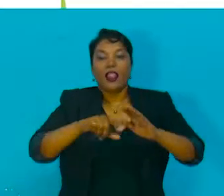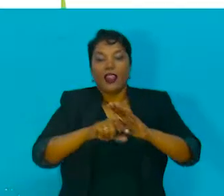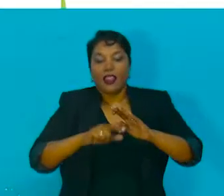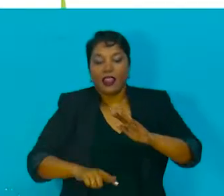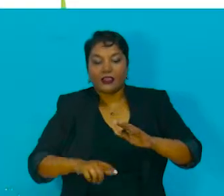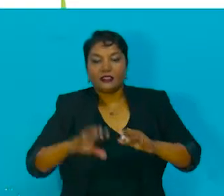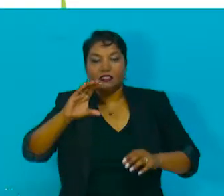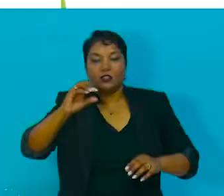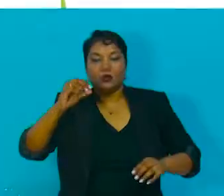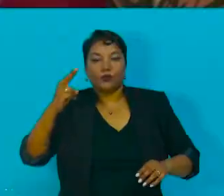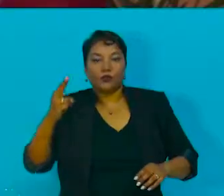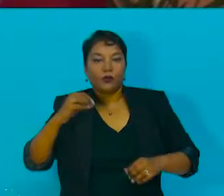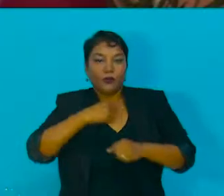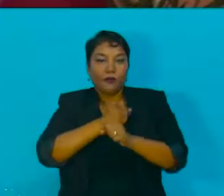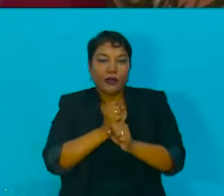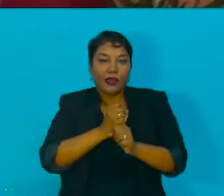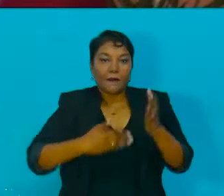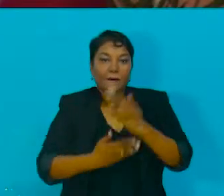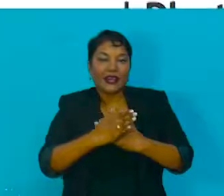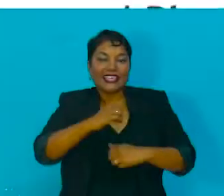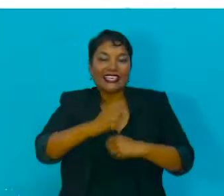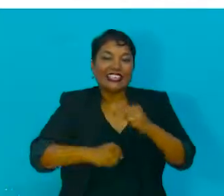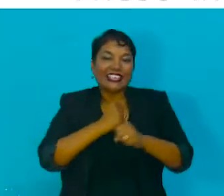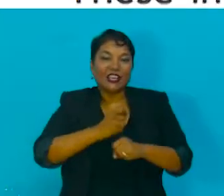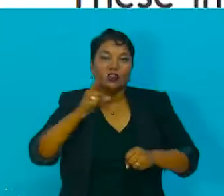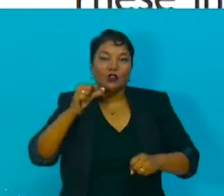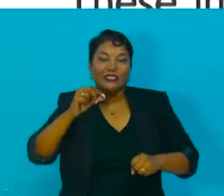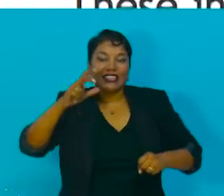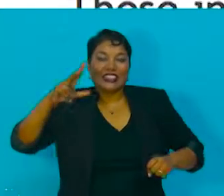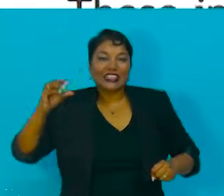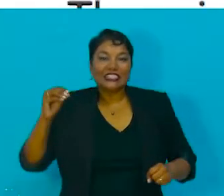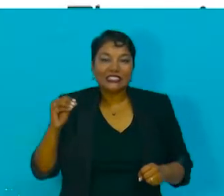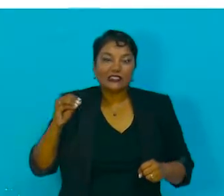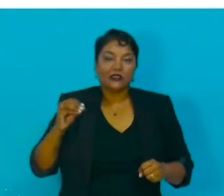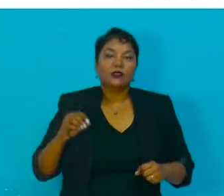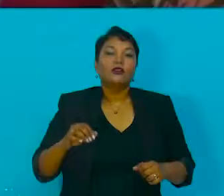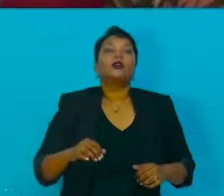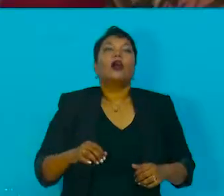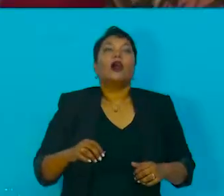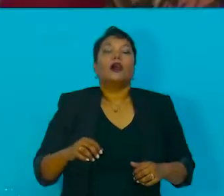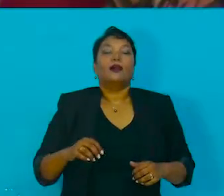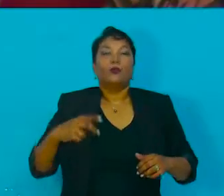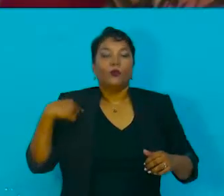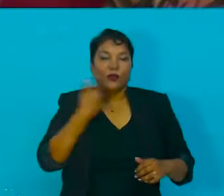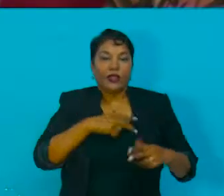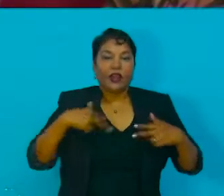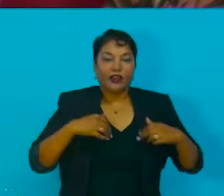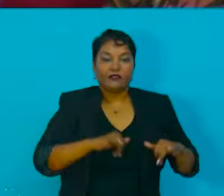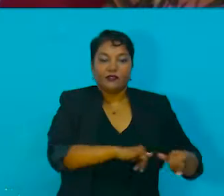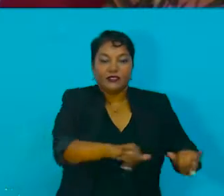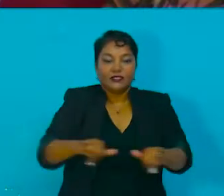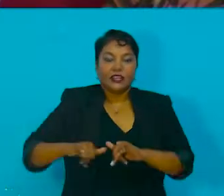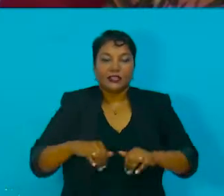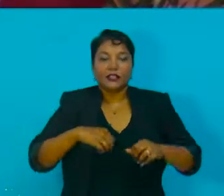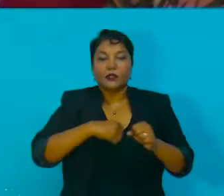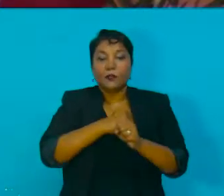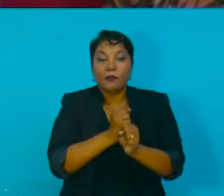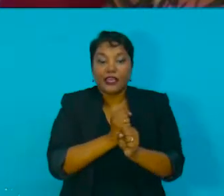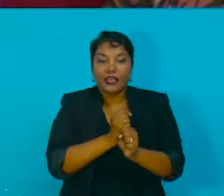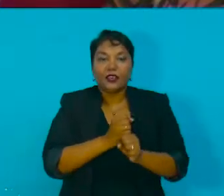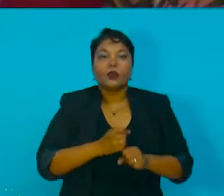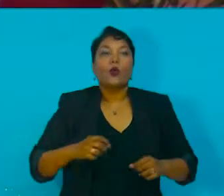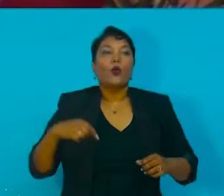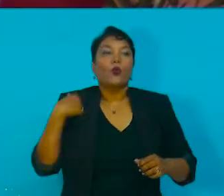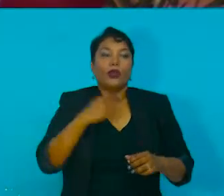15% reduction in carbon emissions by 2030. Product and technical standards. We are currently part